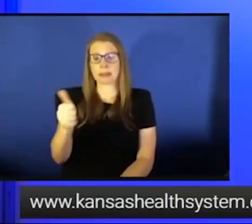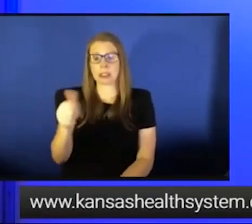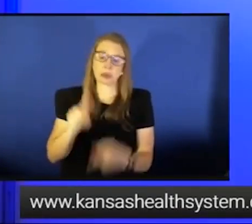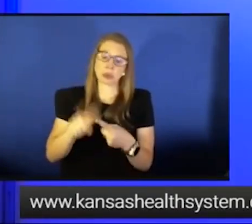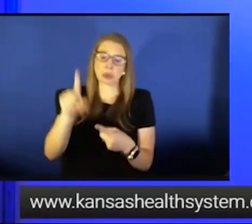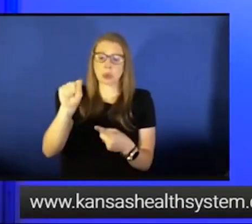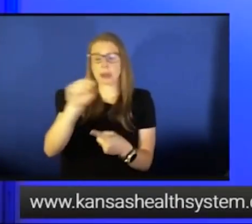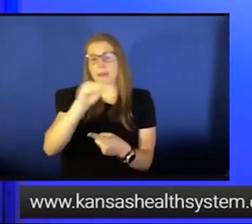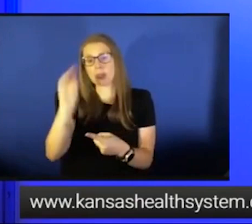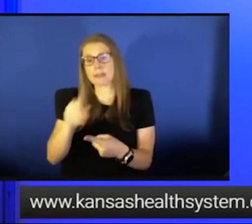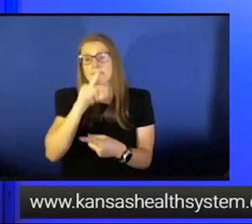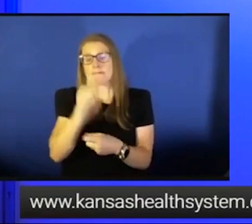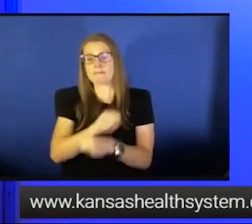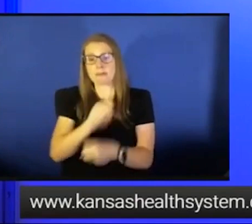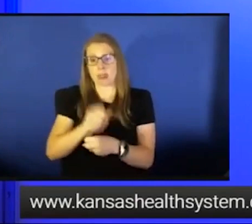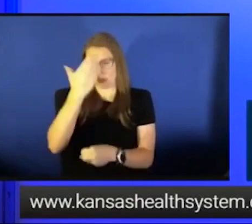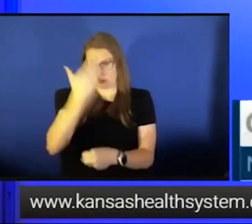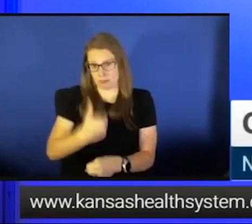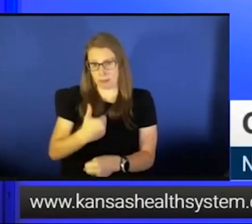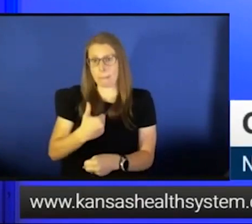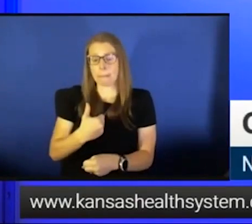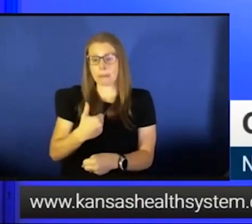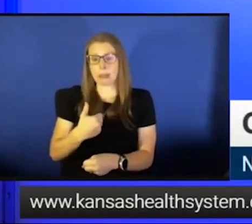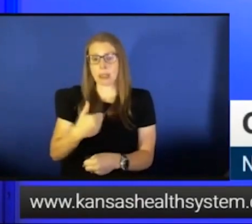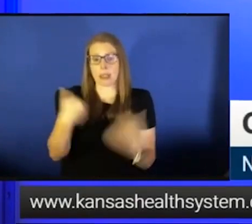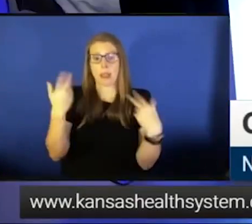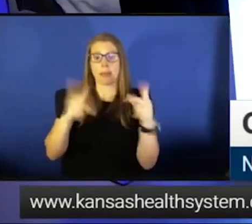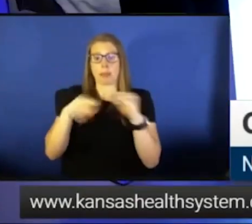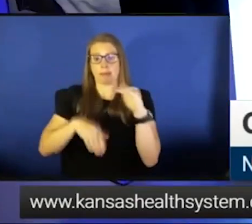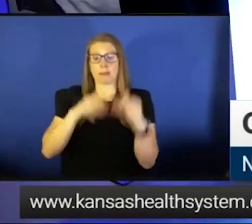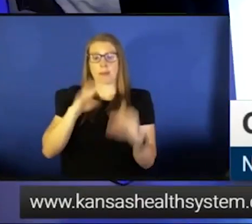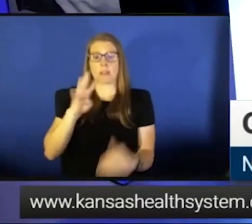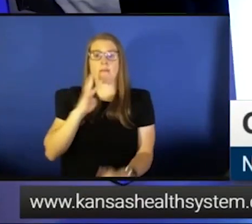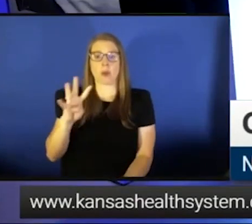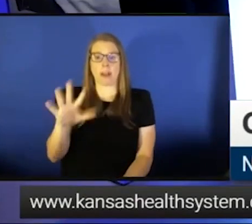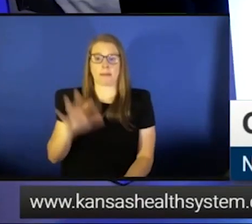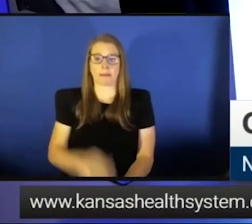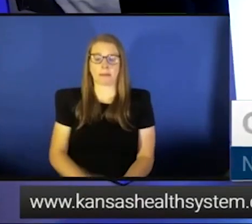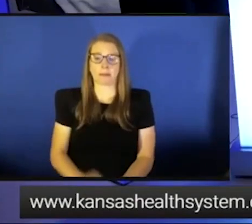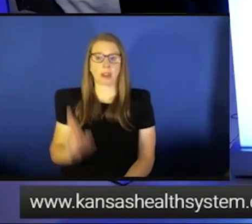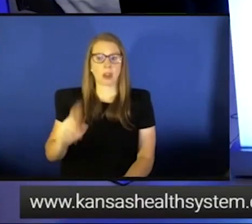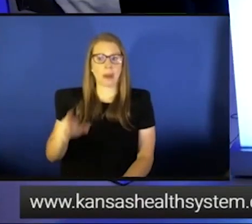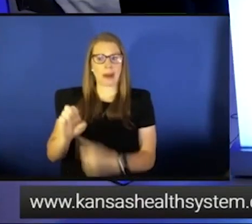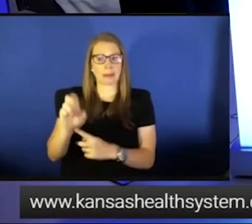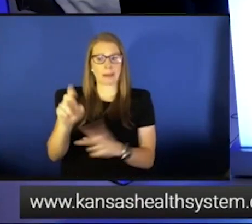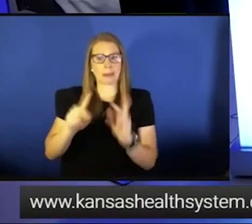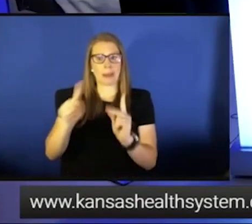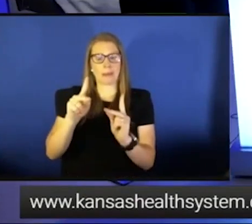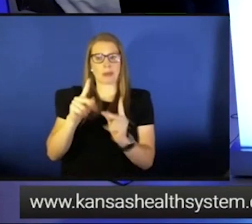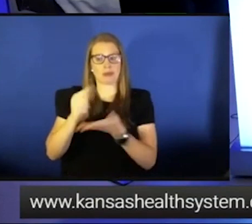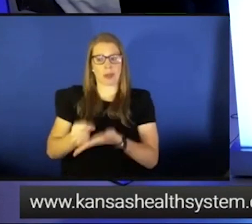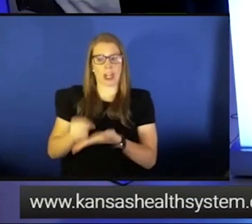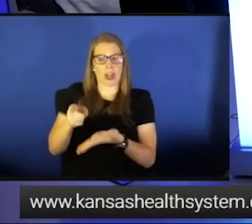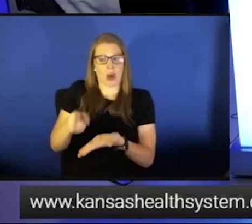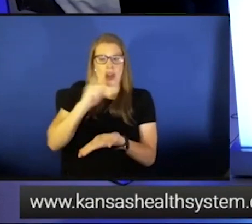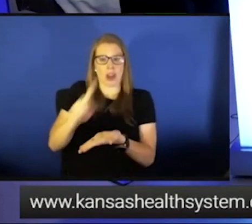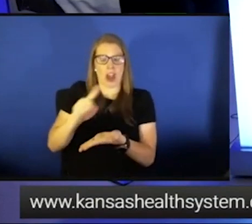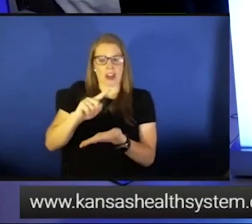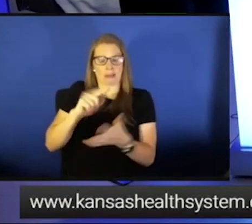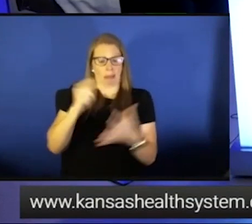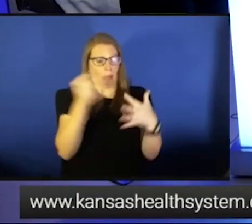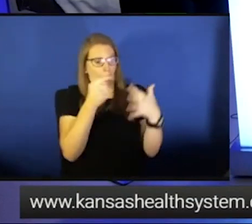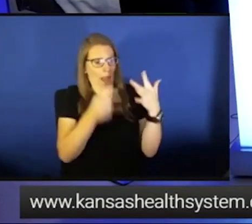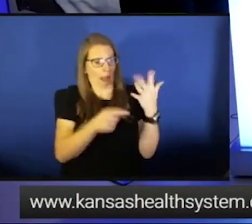strokes actually occur in young people less than 45. Well, it must be rare, because the folks that were treating her thought it was all of these other things. That must be